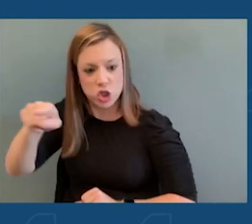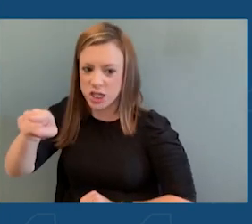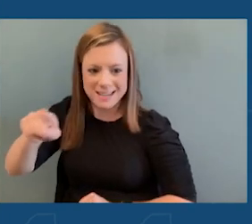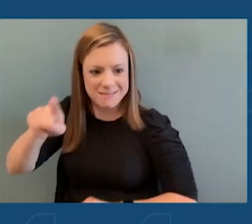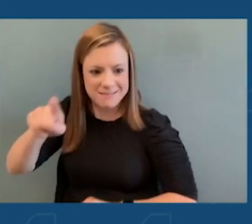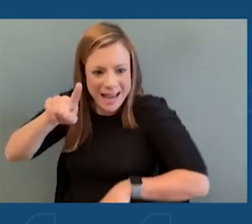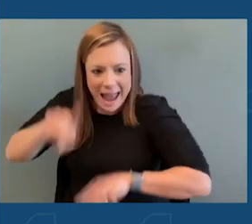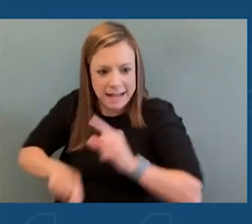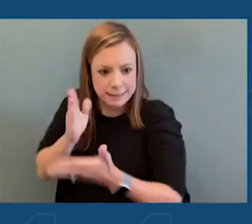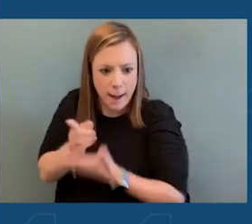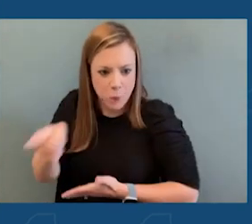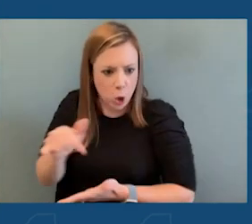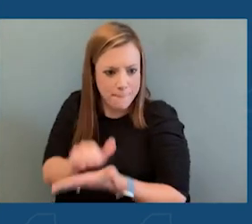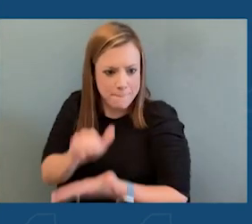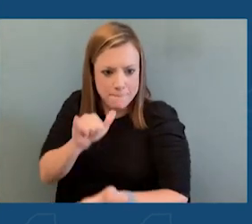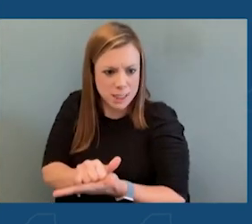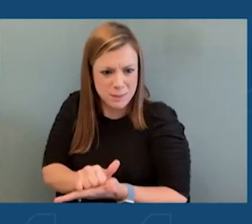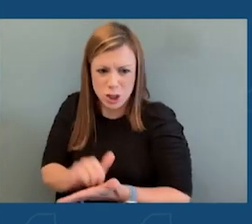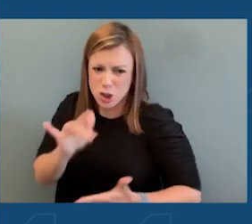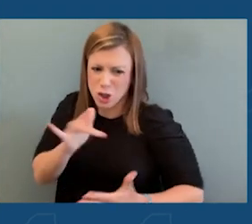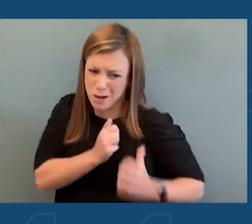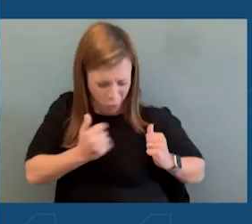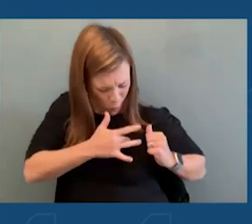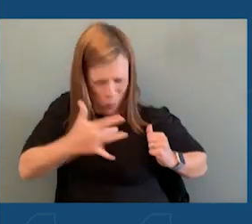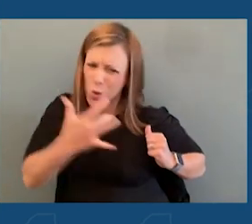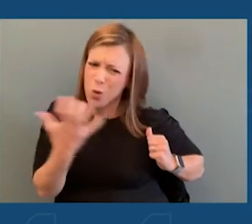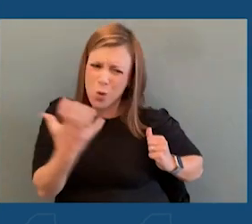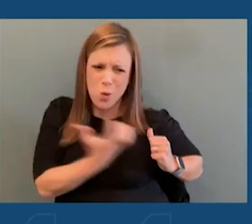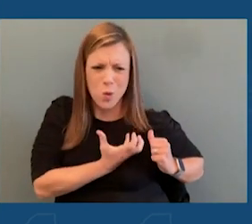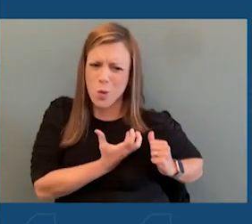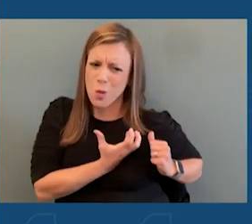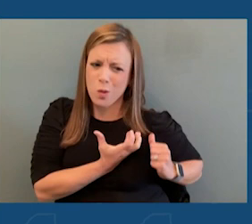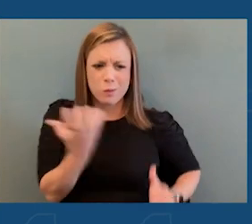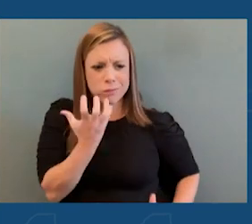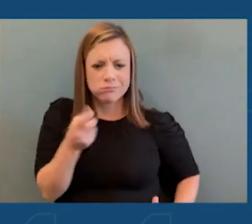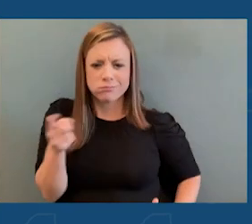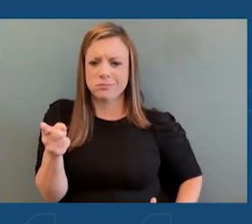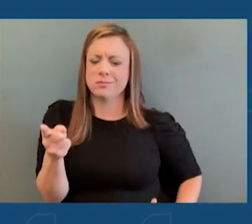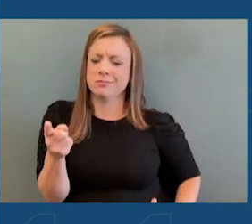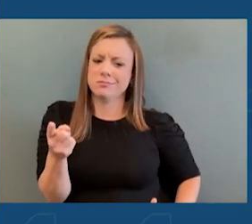of gold. Yo te quiero mucho, de verdad, de verdad.